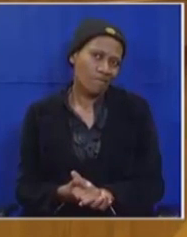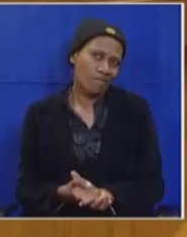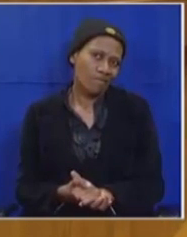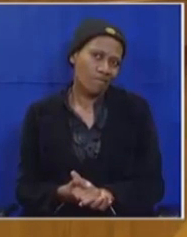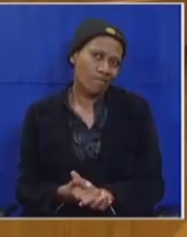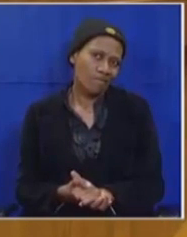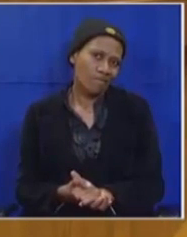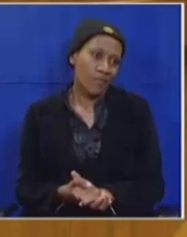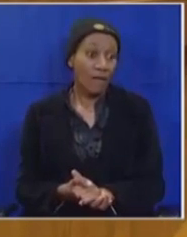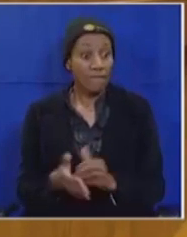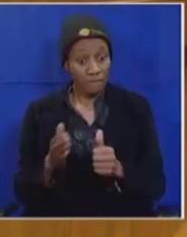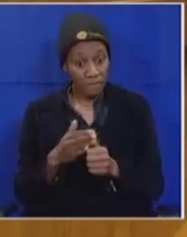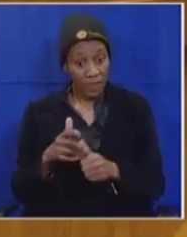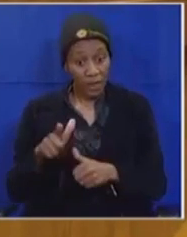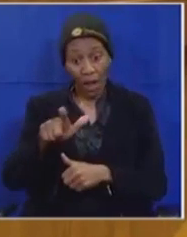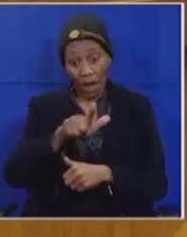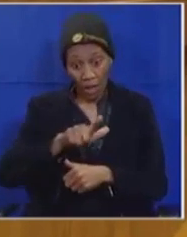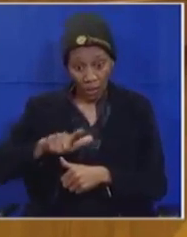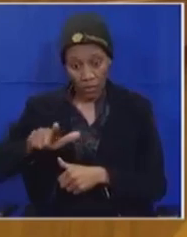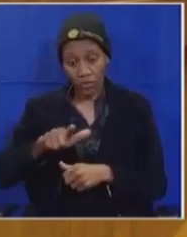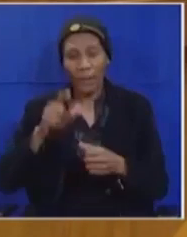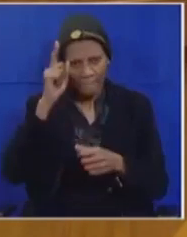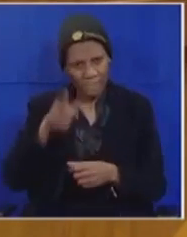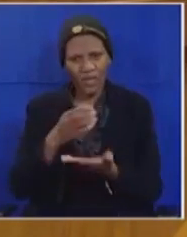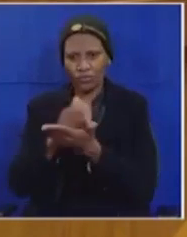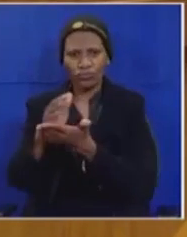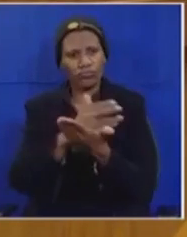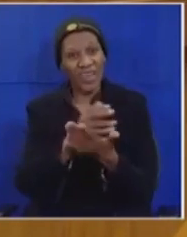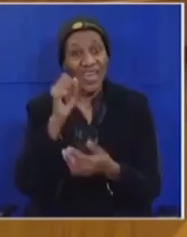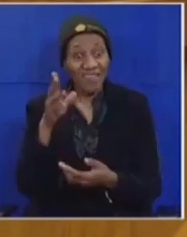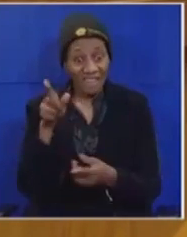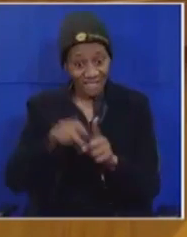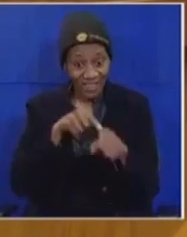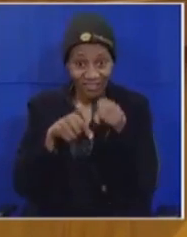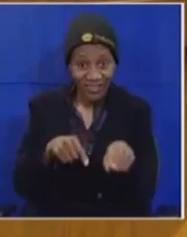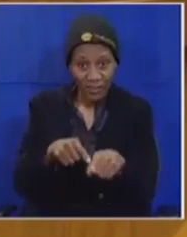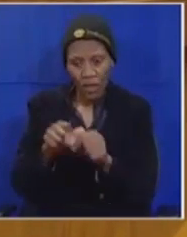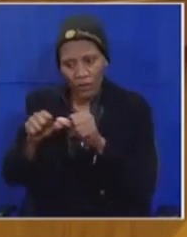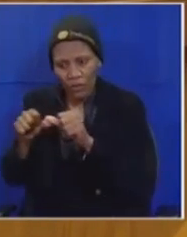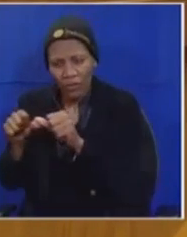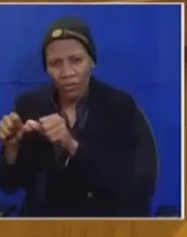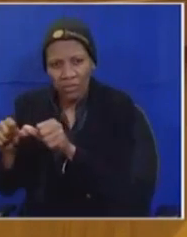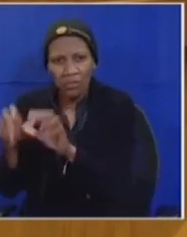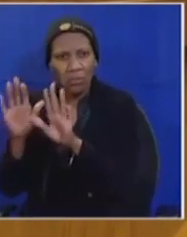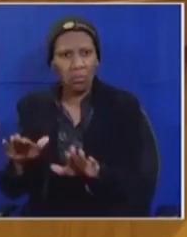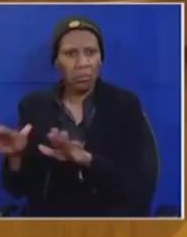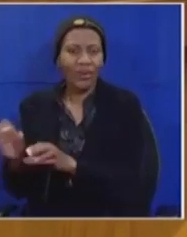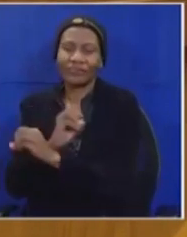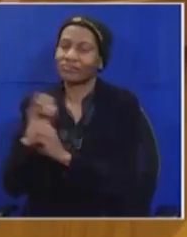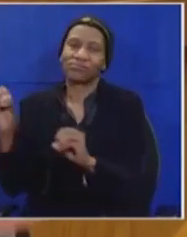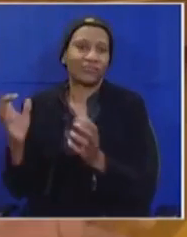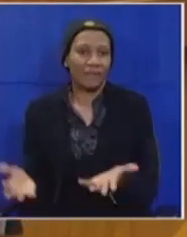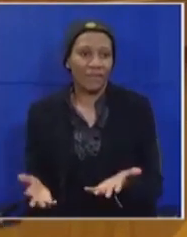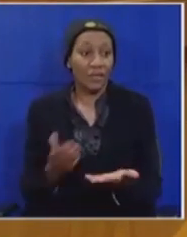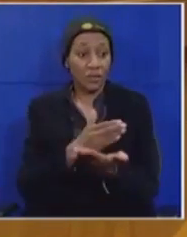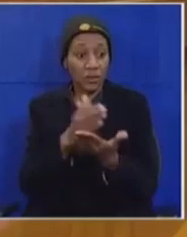land redistribution in our country, we will not have stability. Those who say we want